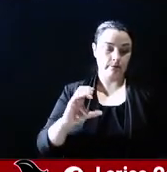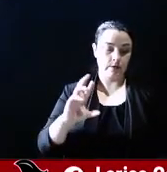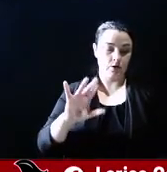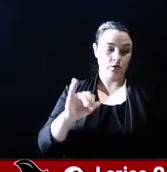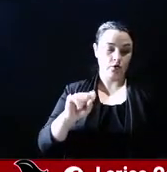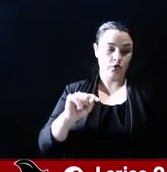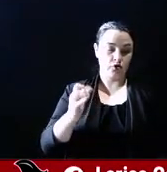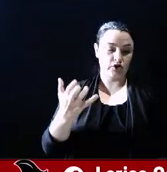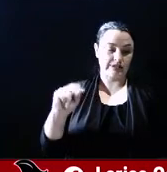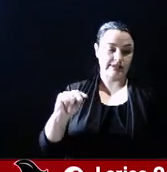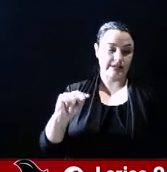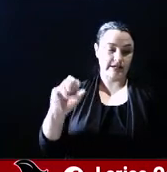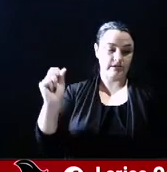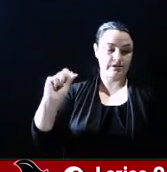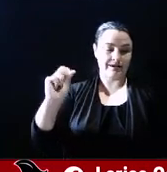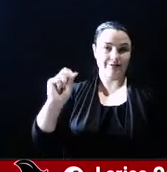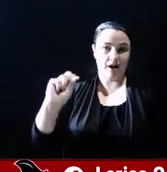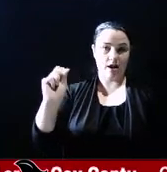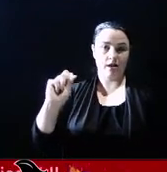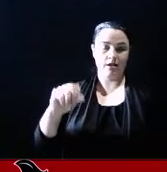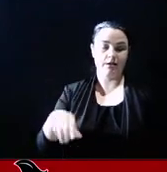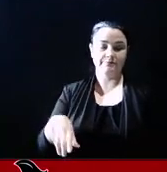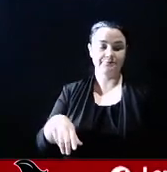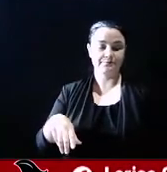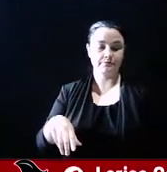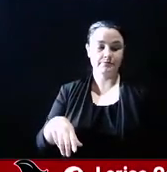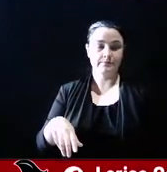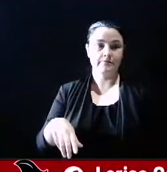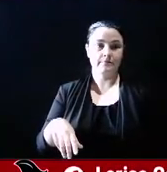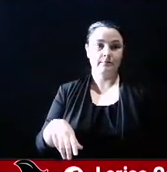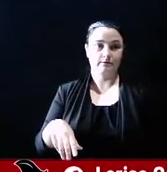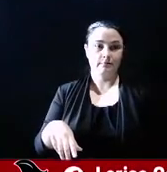Christian Alexander Sandoval.